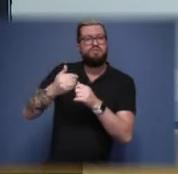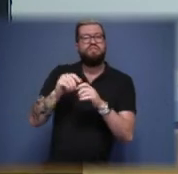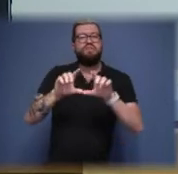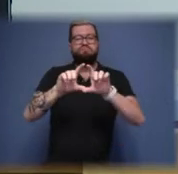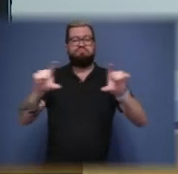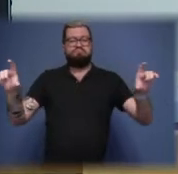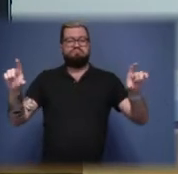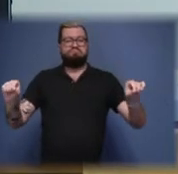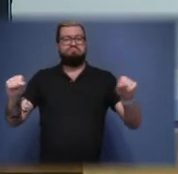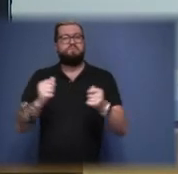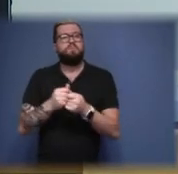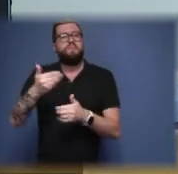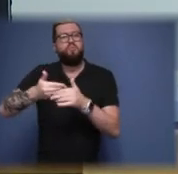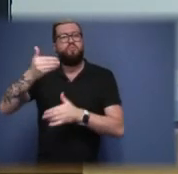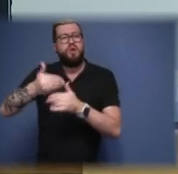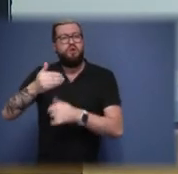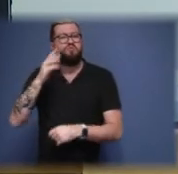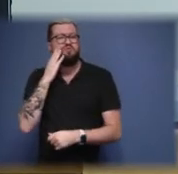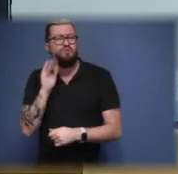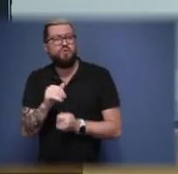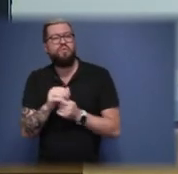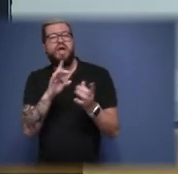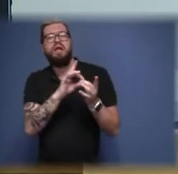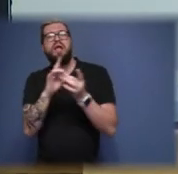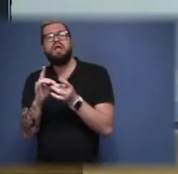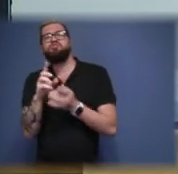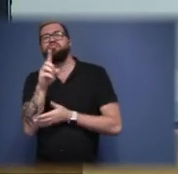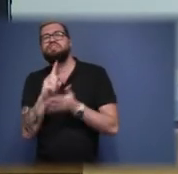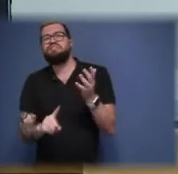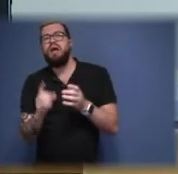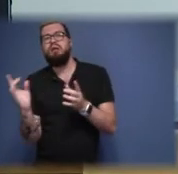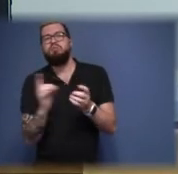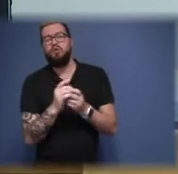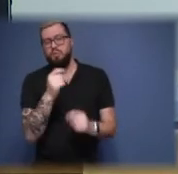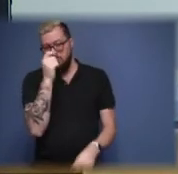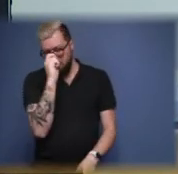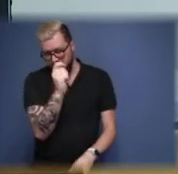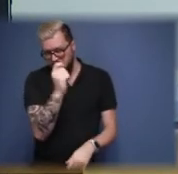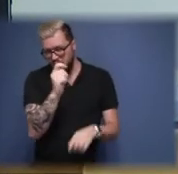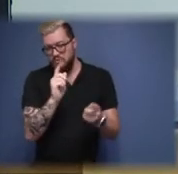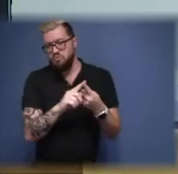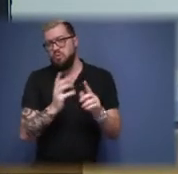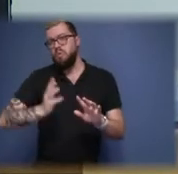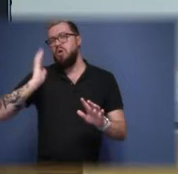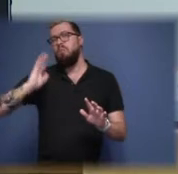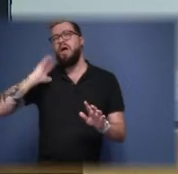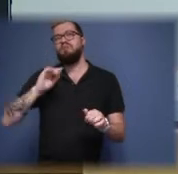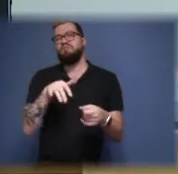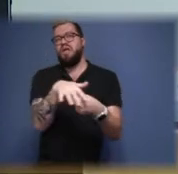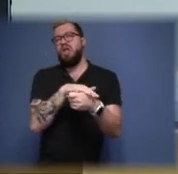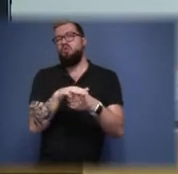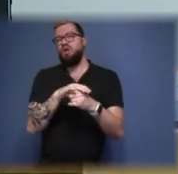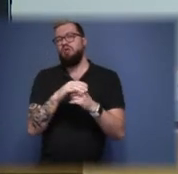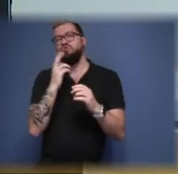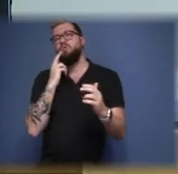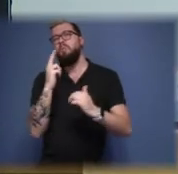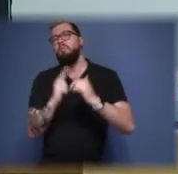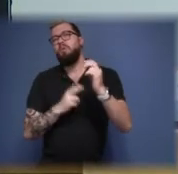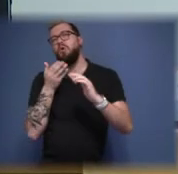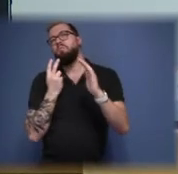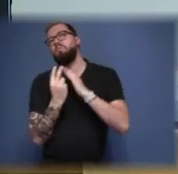So you see that connection as well, just a little bit of a nod to the past of this area as we build for the future.